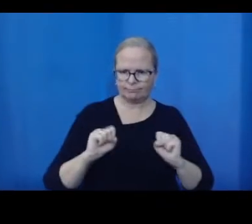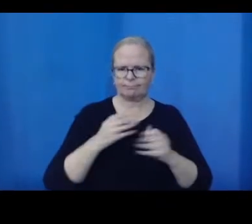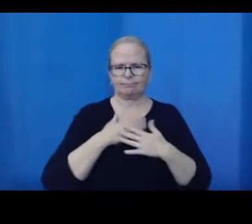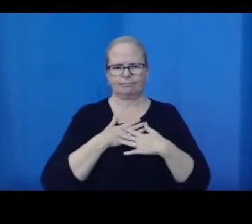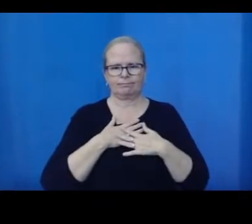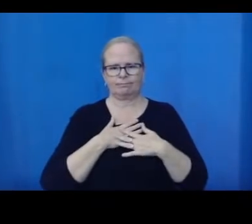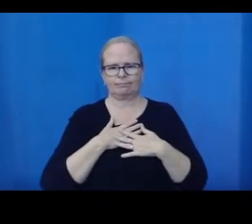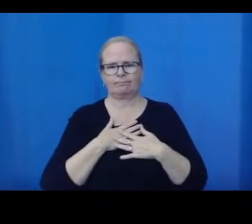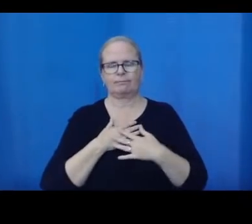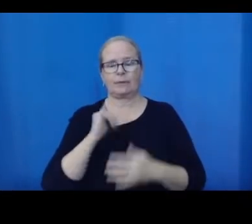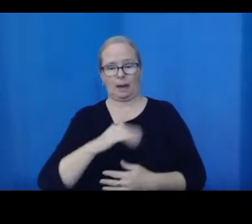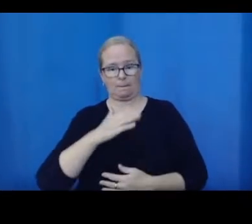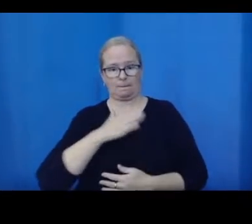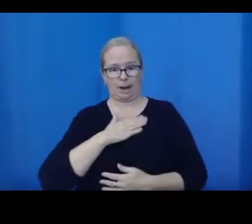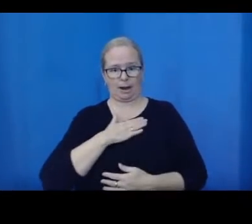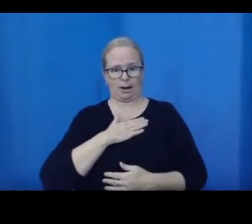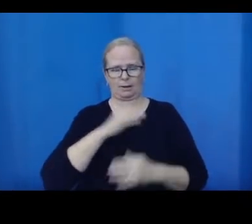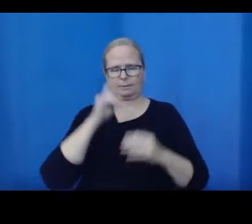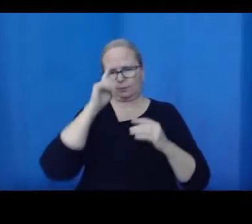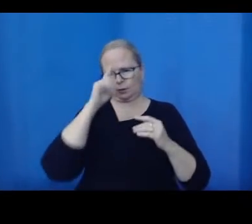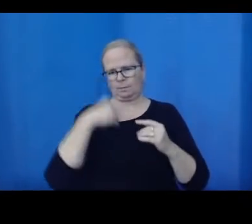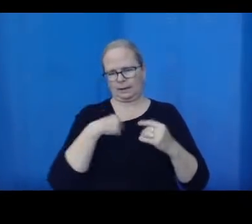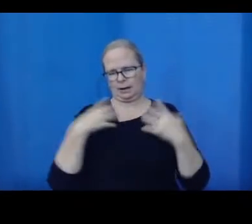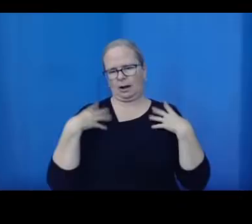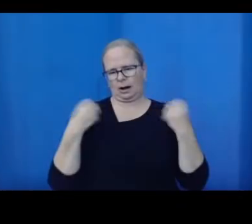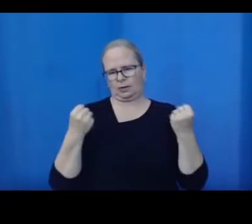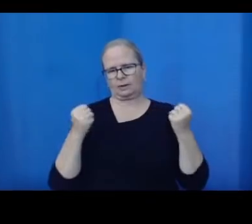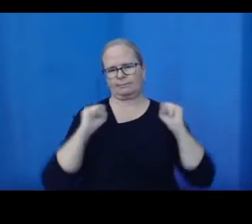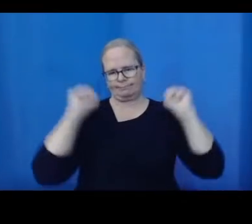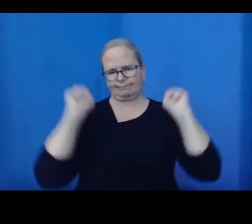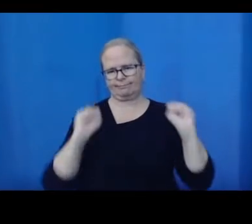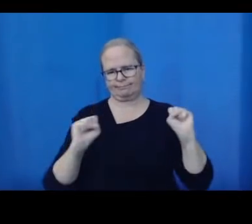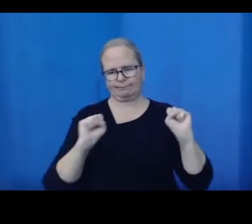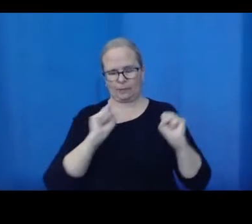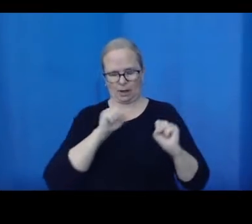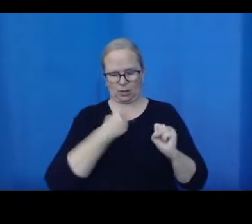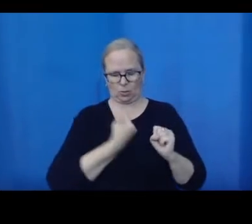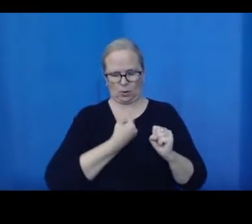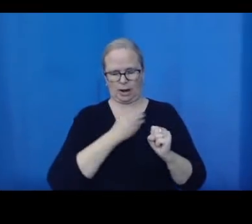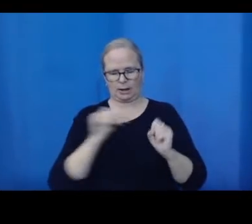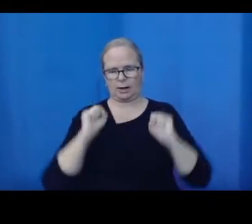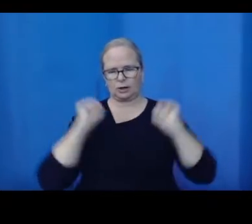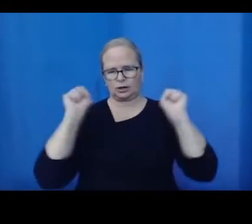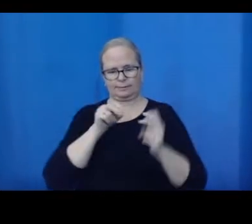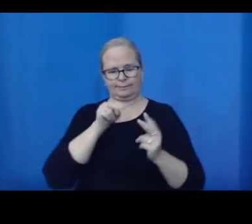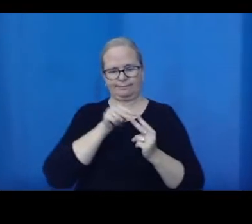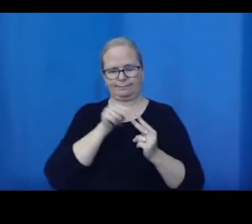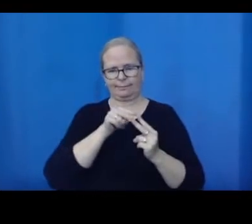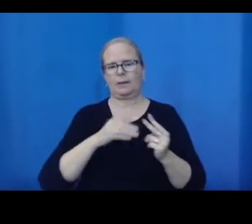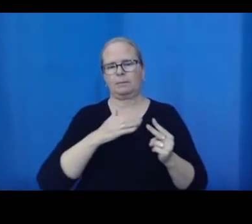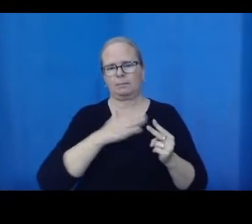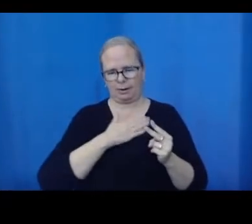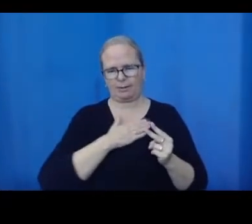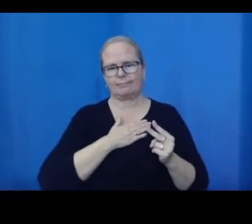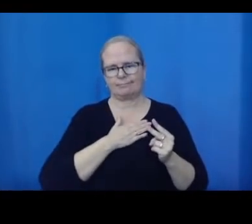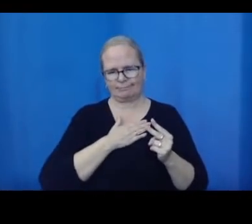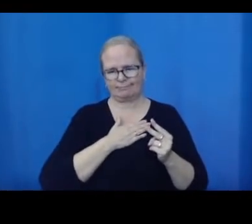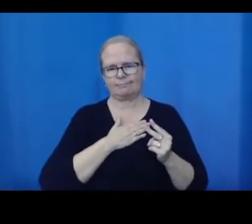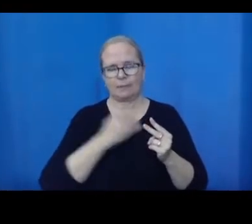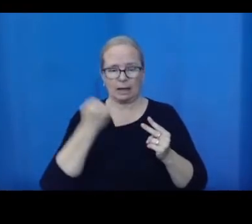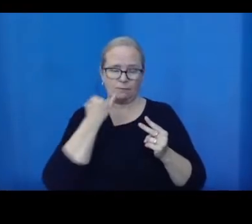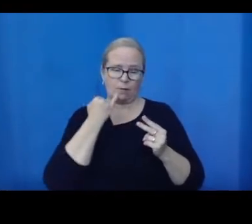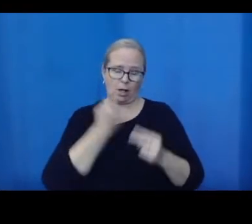in place, I'm a much better parent. I'm a much better partner. I'm able